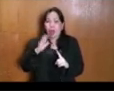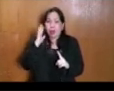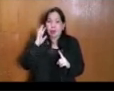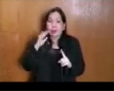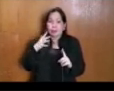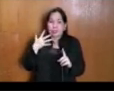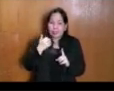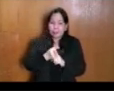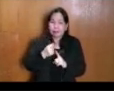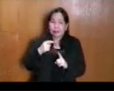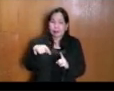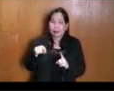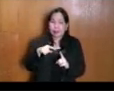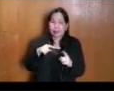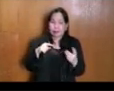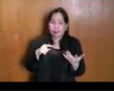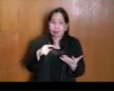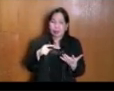are